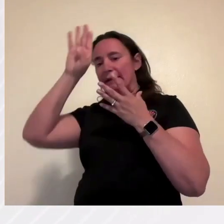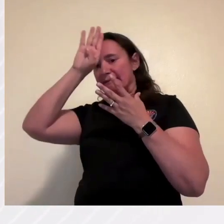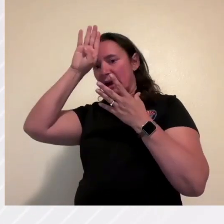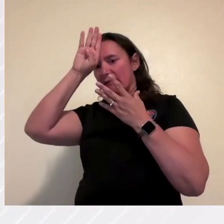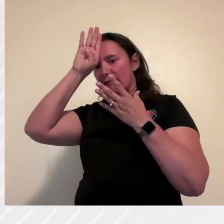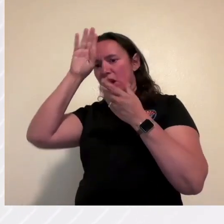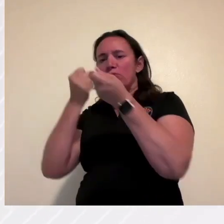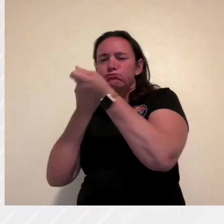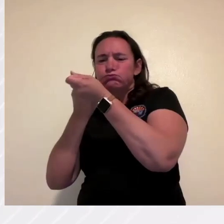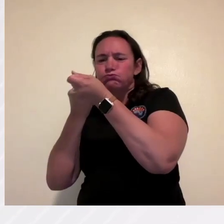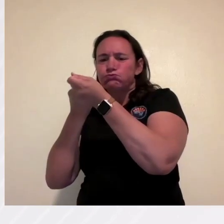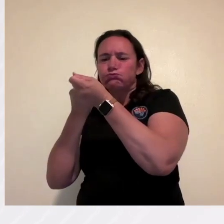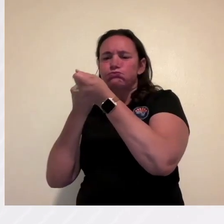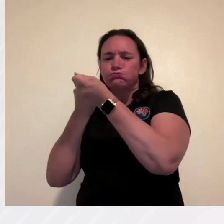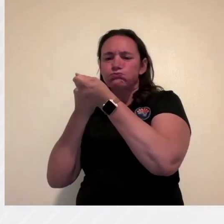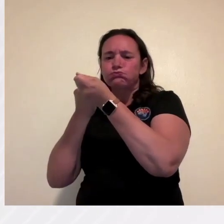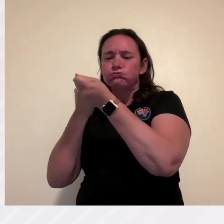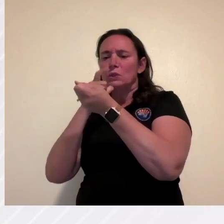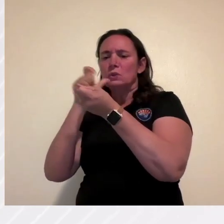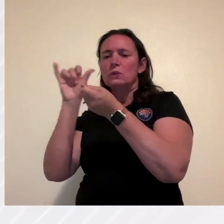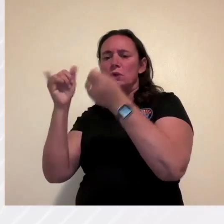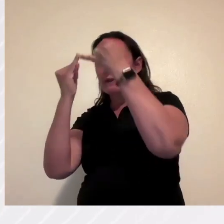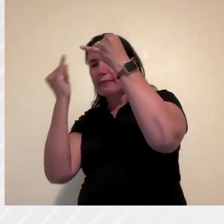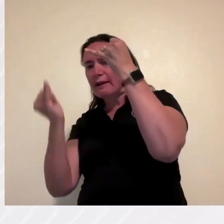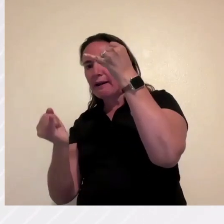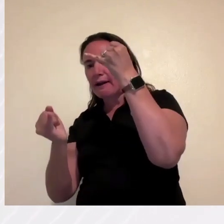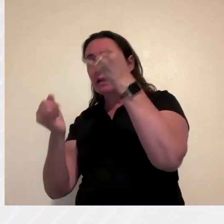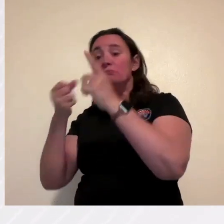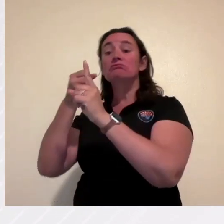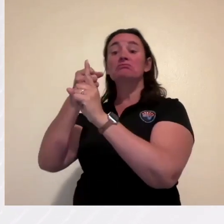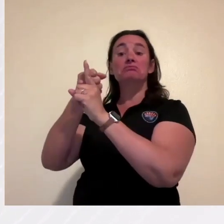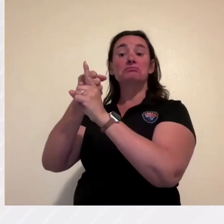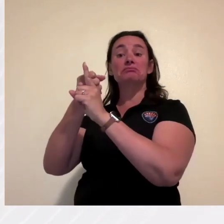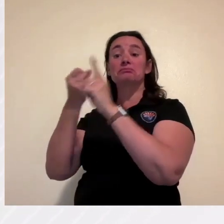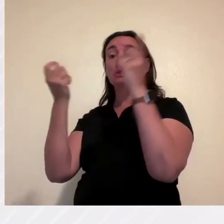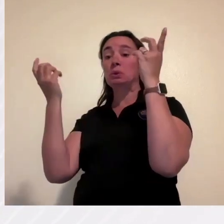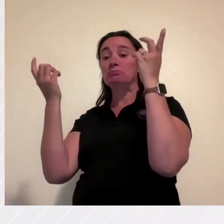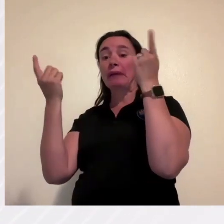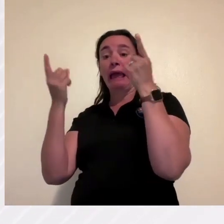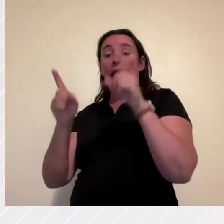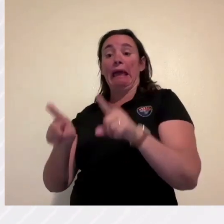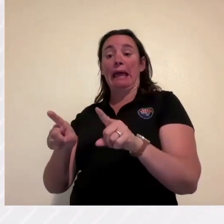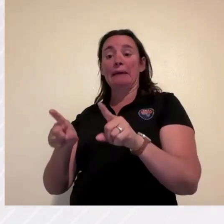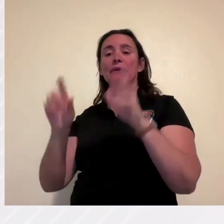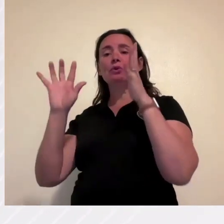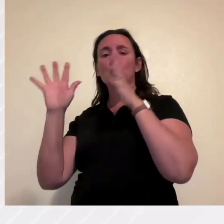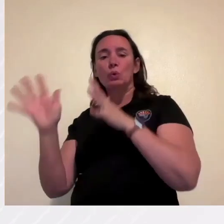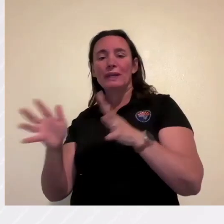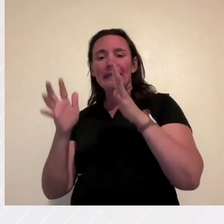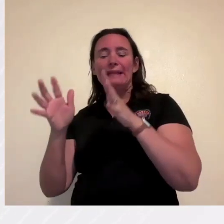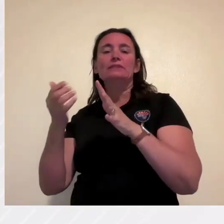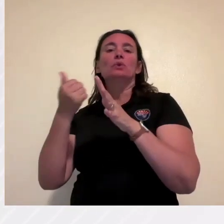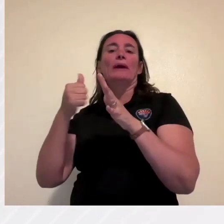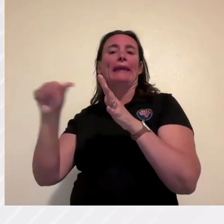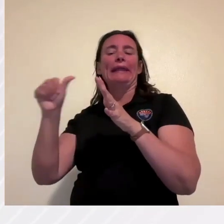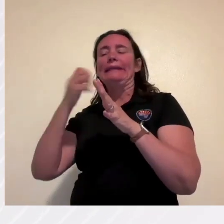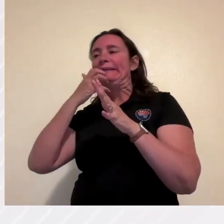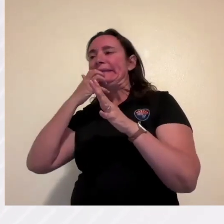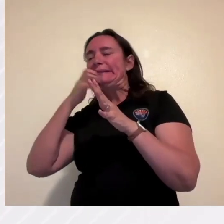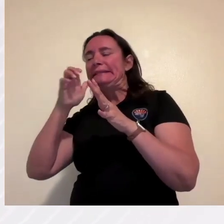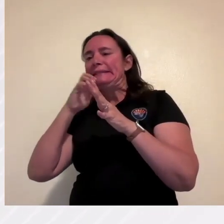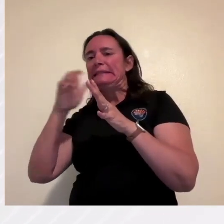that if we indeed have a wind event, any of those heat signatures that are showing up in any of